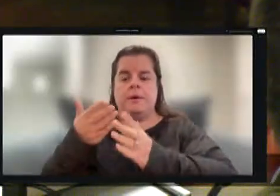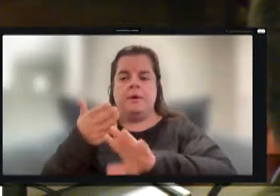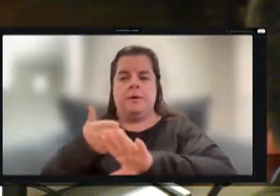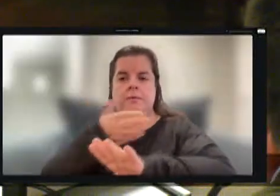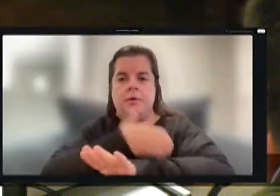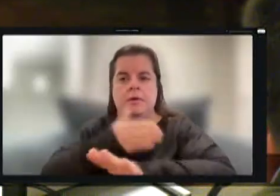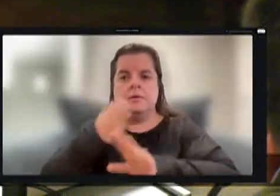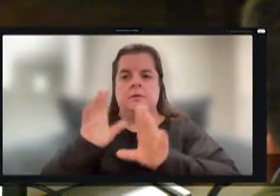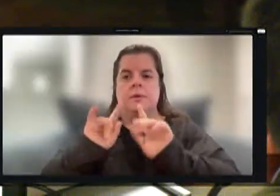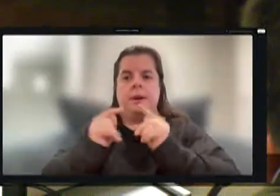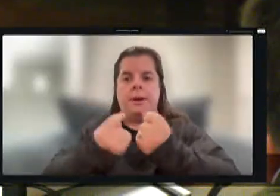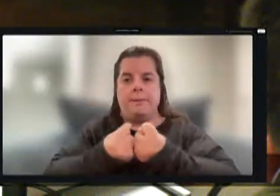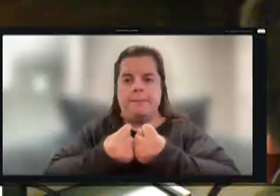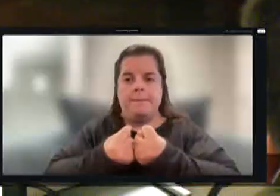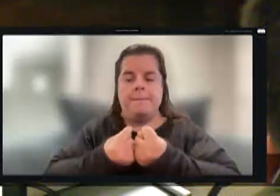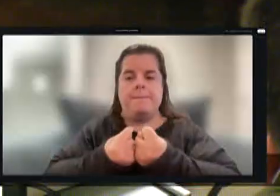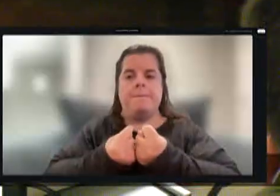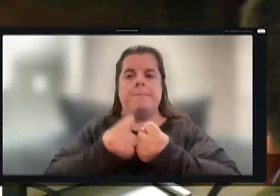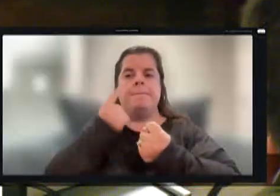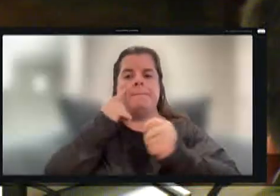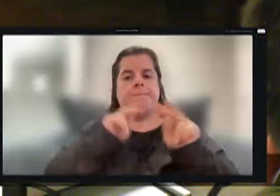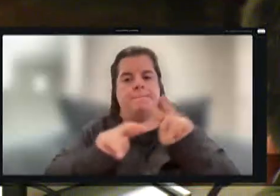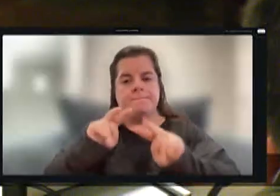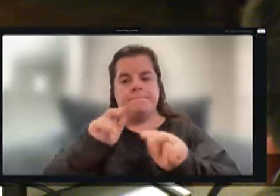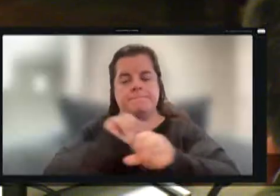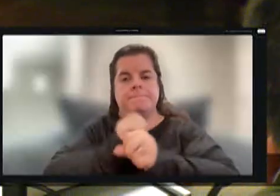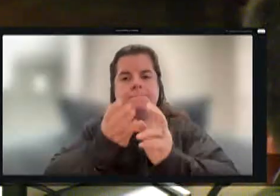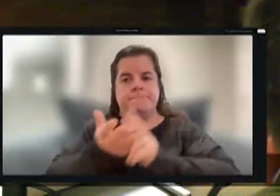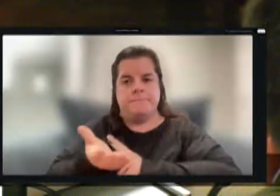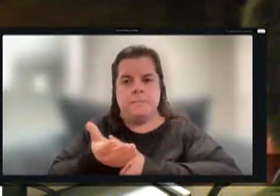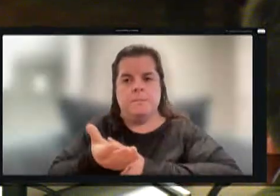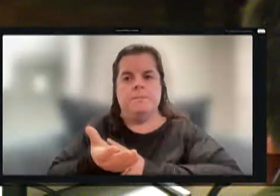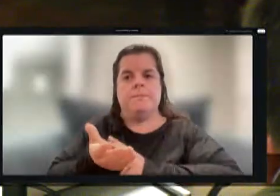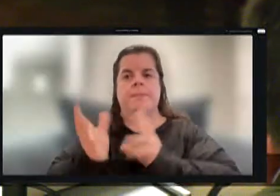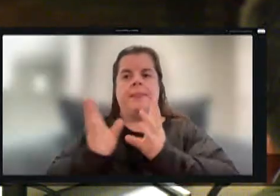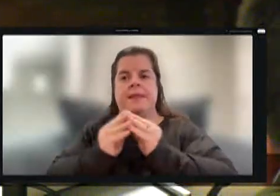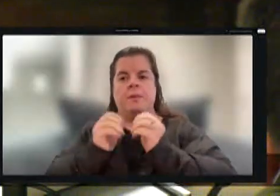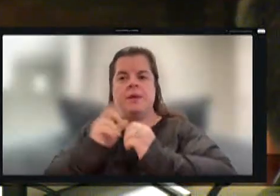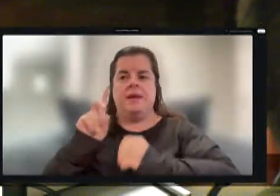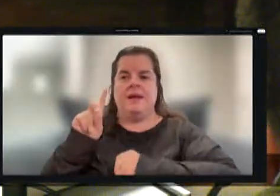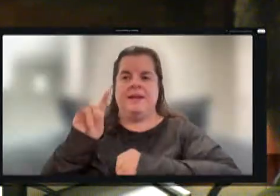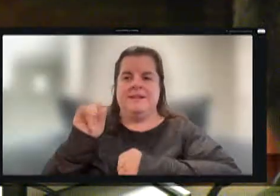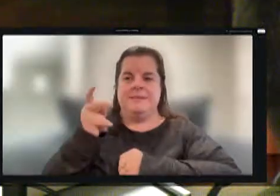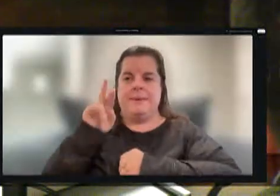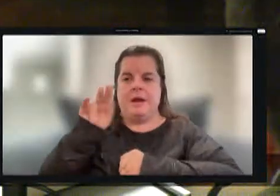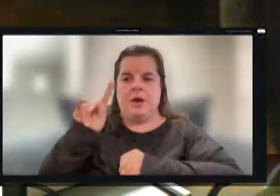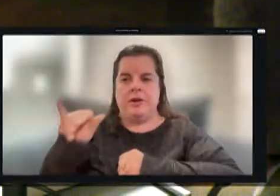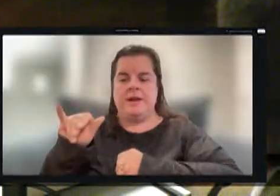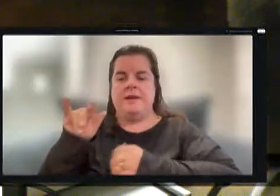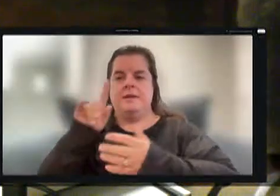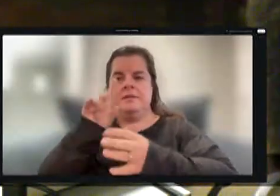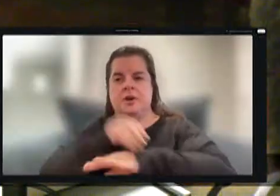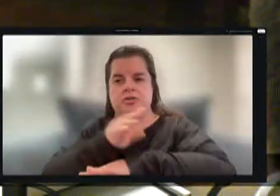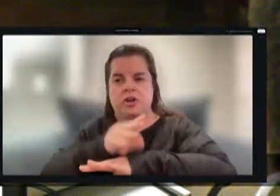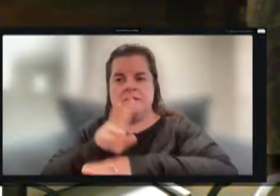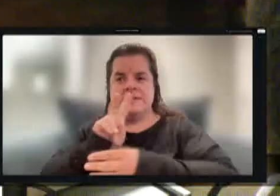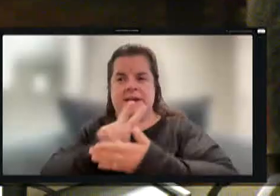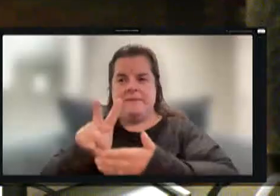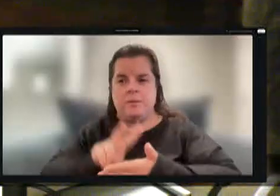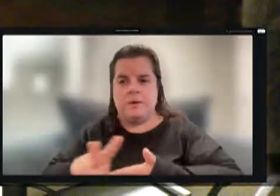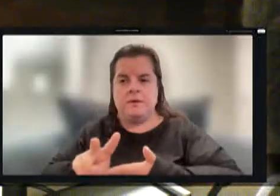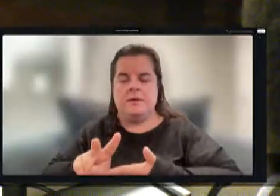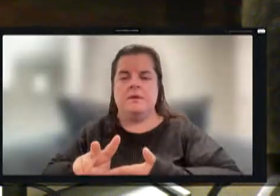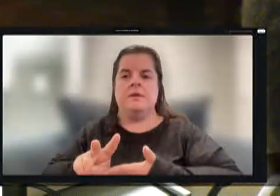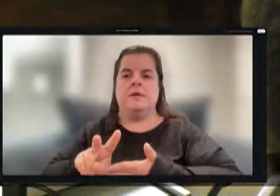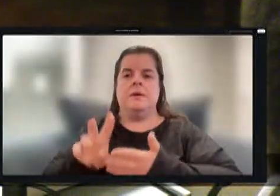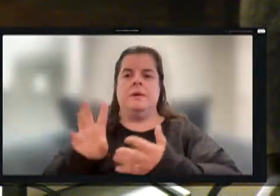session monitoring and working through this. I also meet with our disparity study consultants every 2 weeks, and then the consortium body of